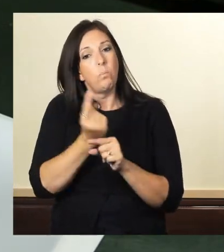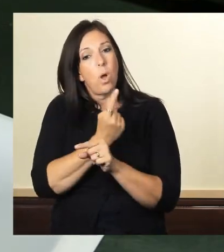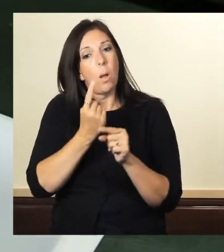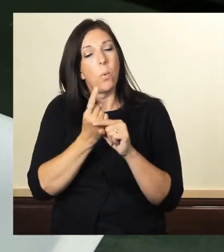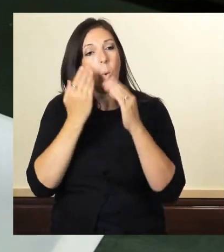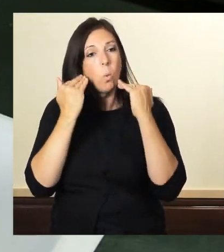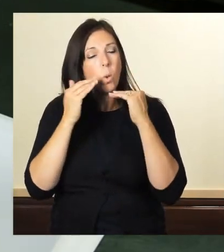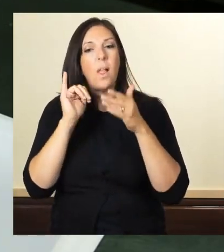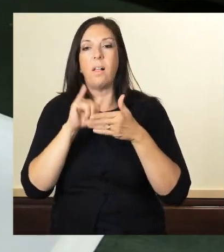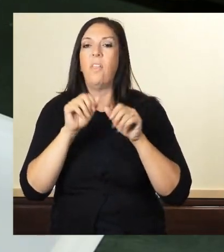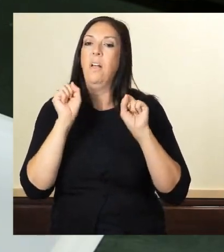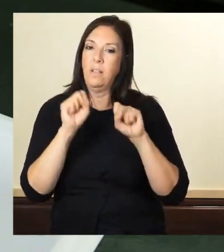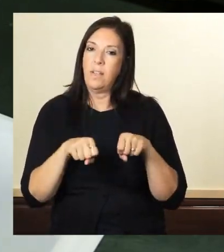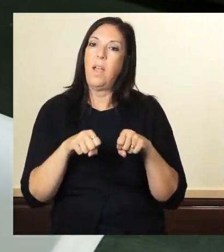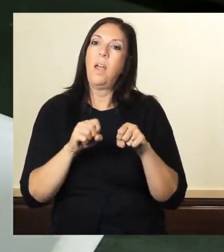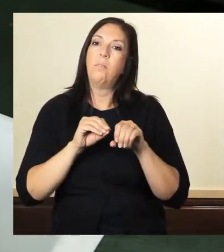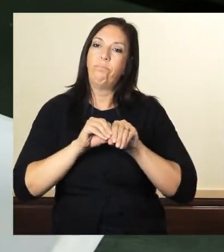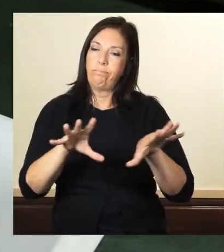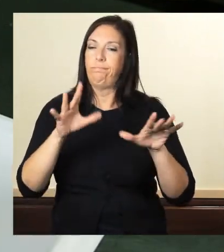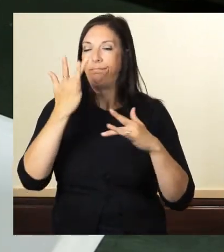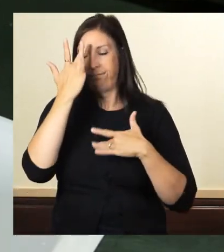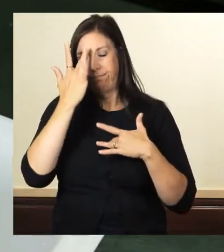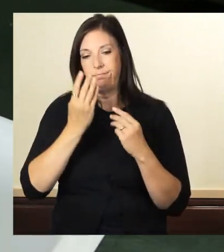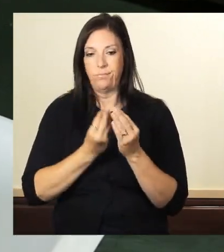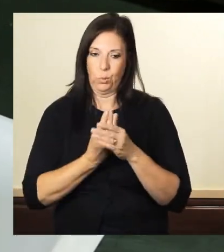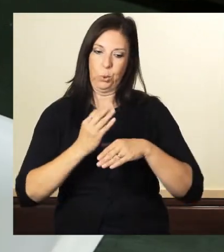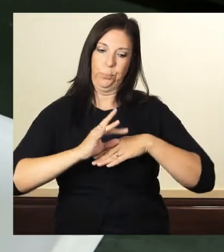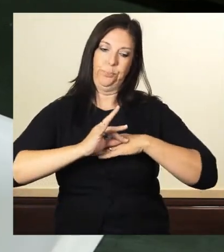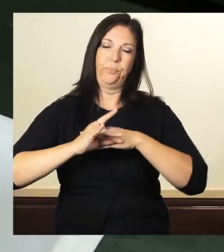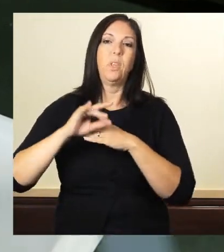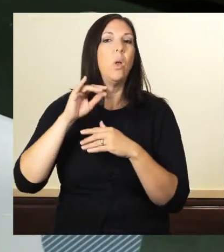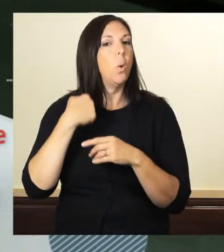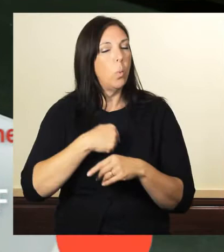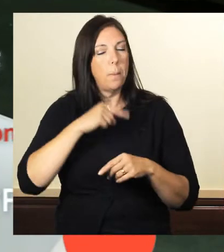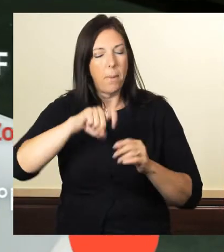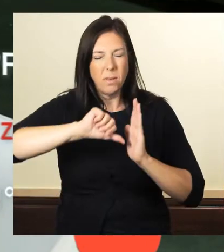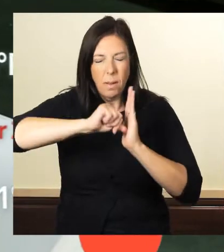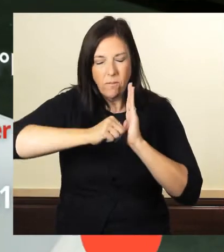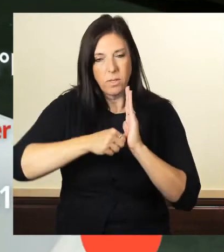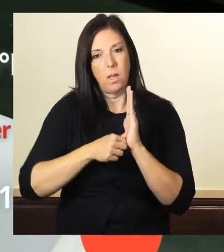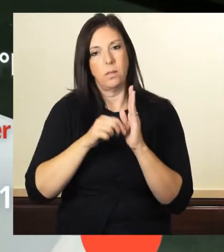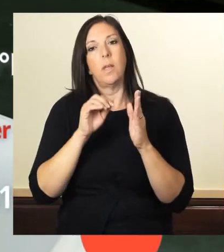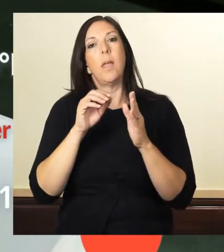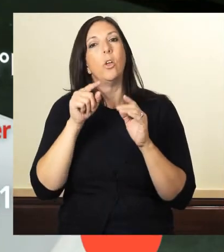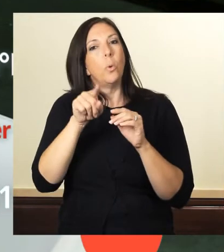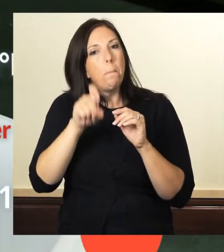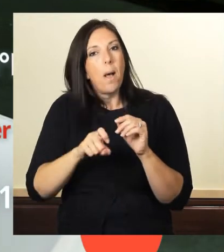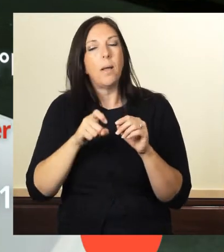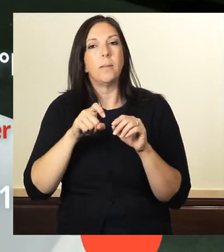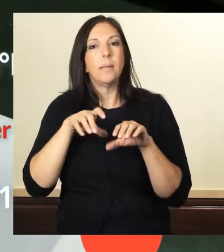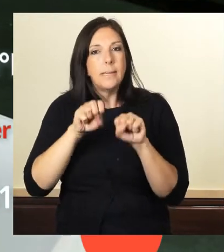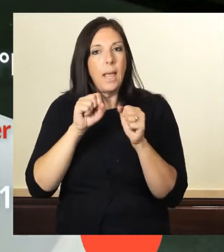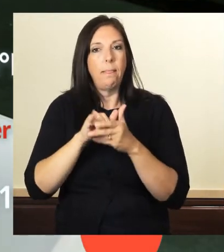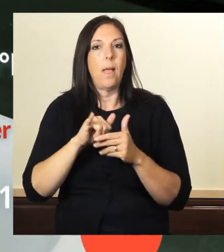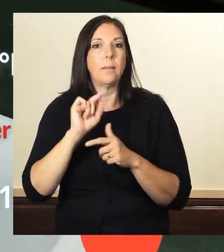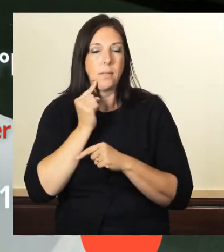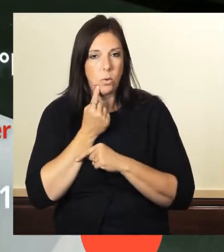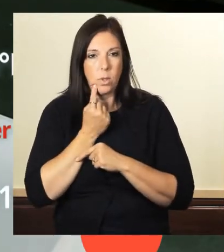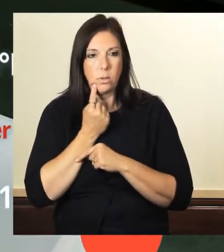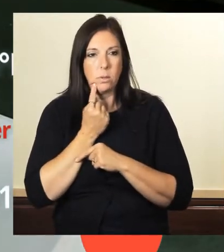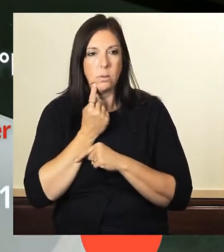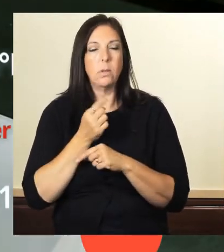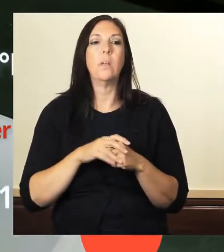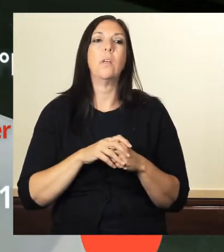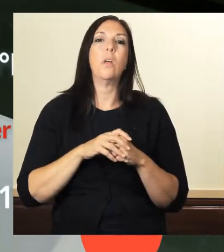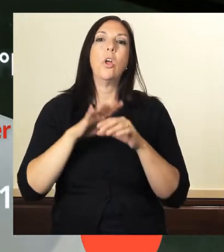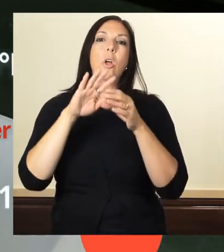how important it is to please take cooling seriously. Move the food through the danger zone as quick as possible, because